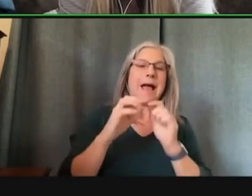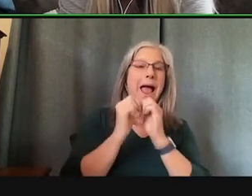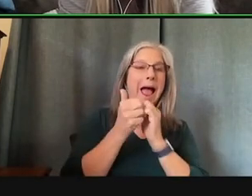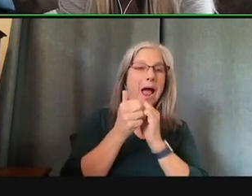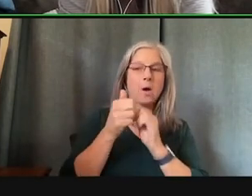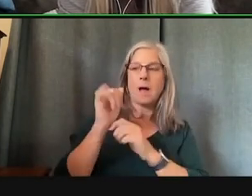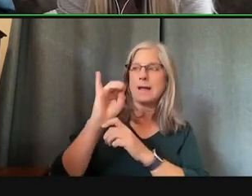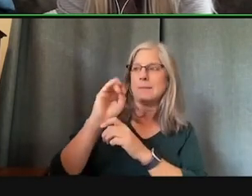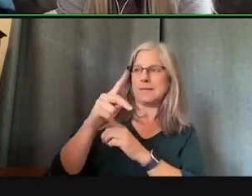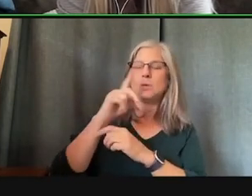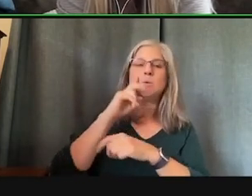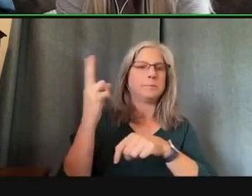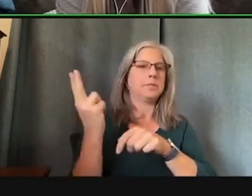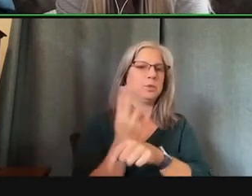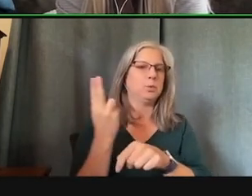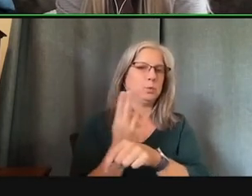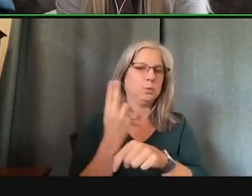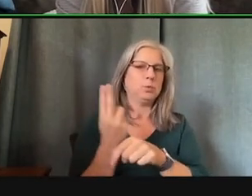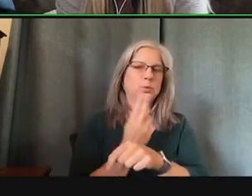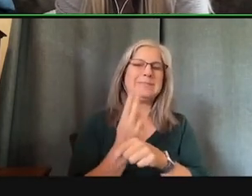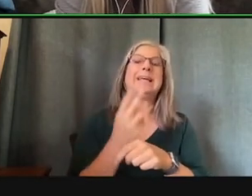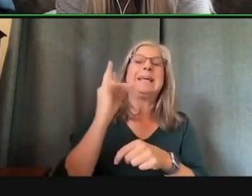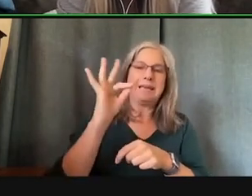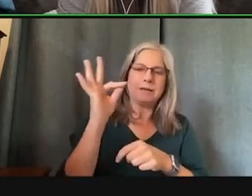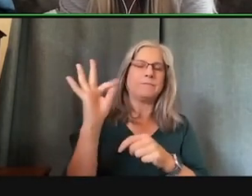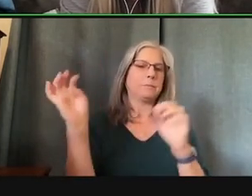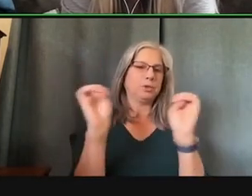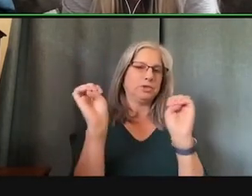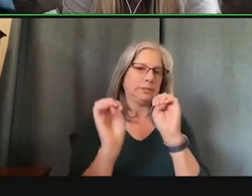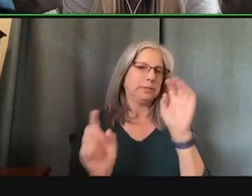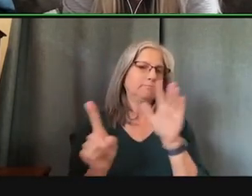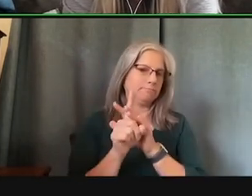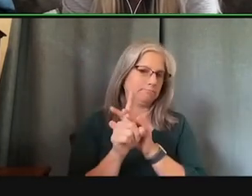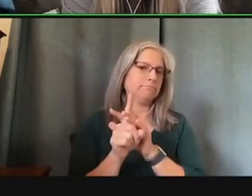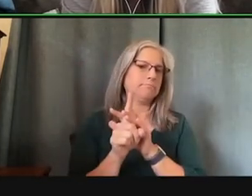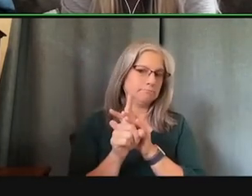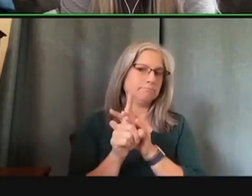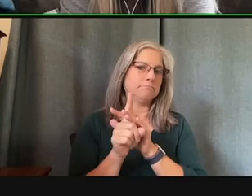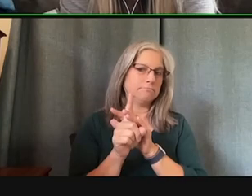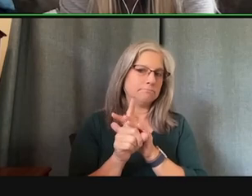be implemented in the event of that emergency.